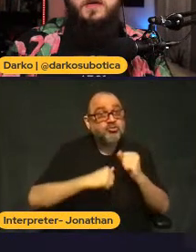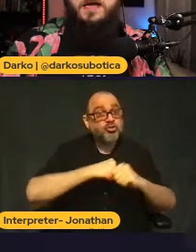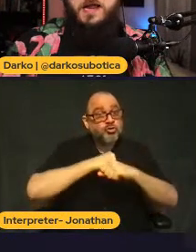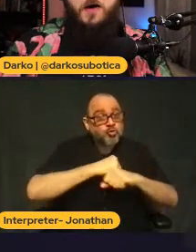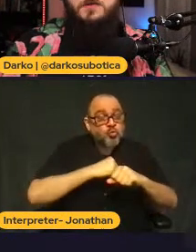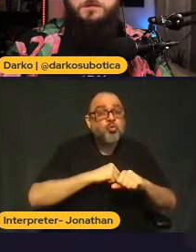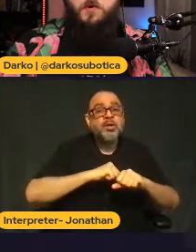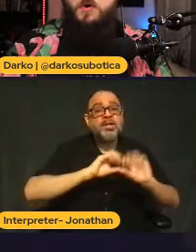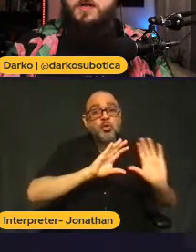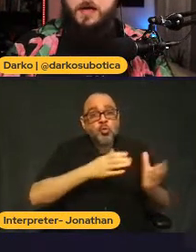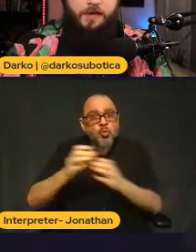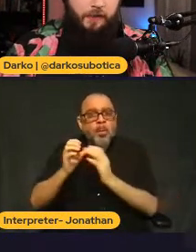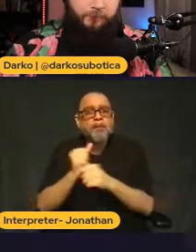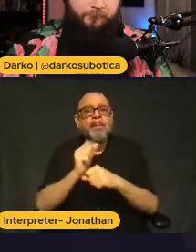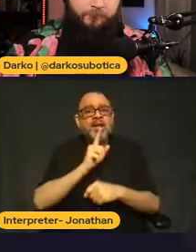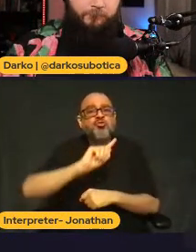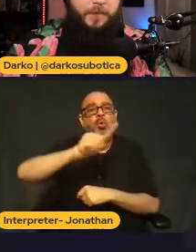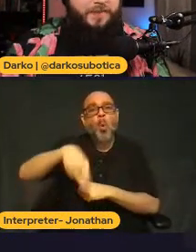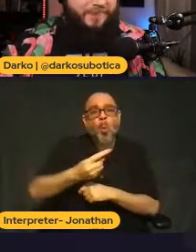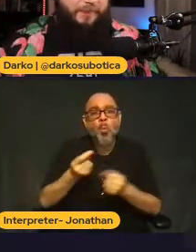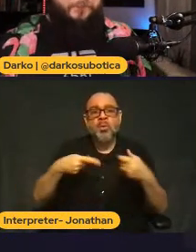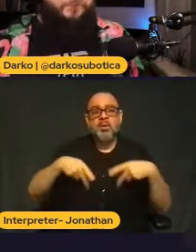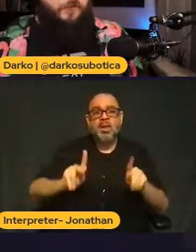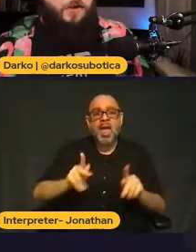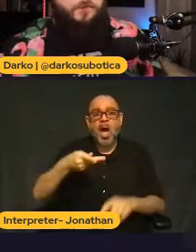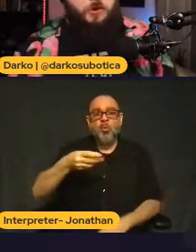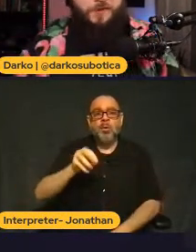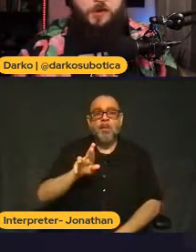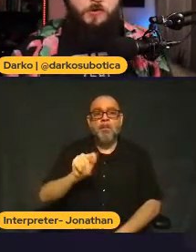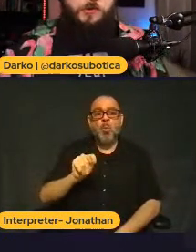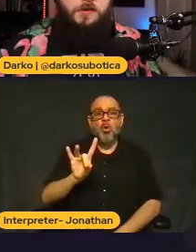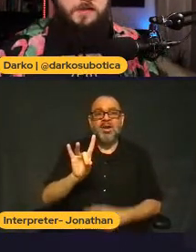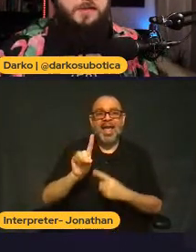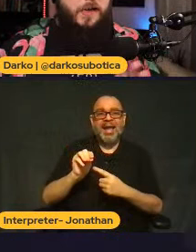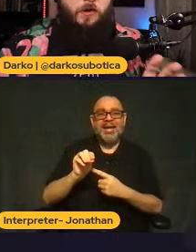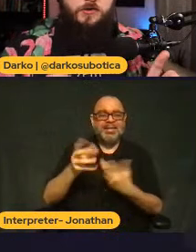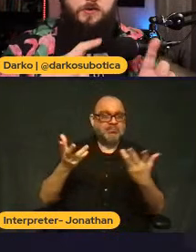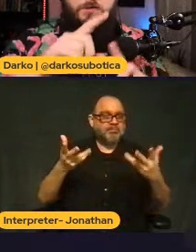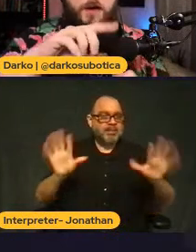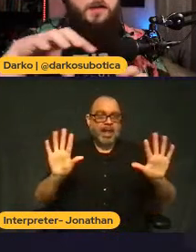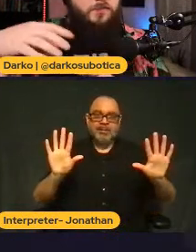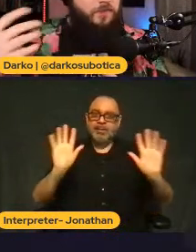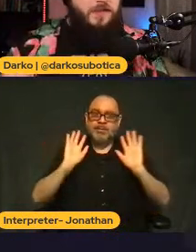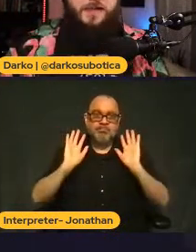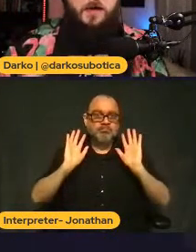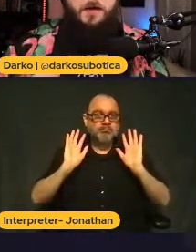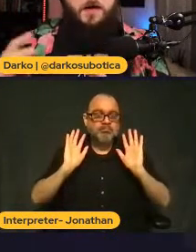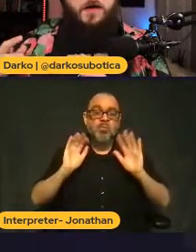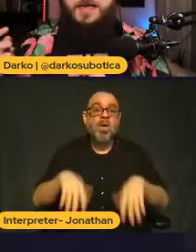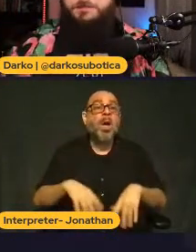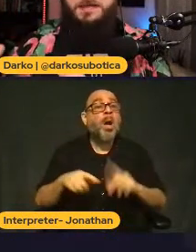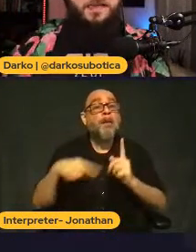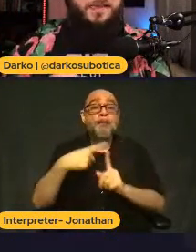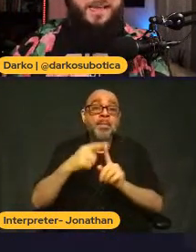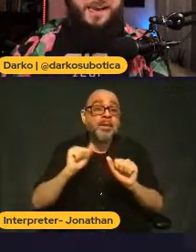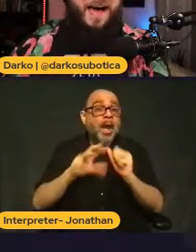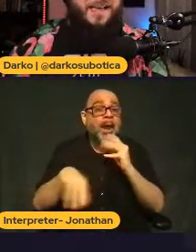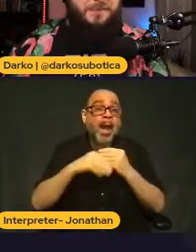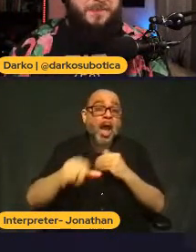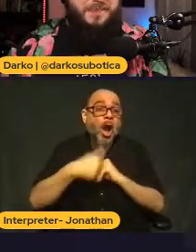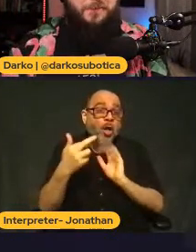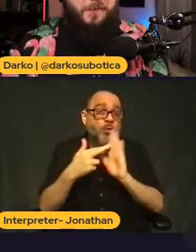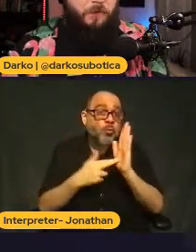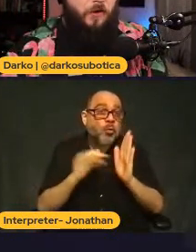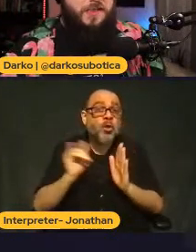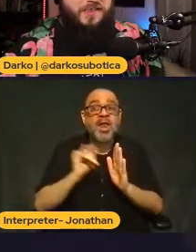that only allows port 80. And that's it, right? So it goes through these things. I can also define different things like explicitly